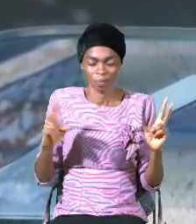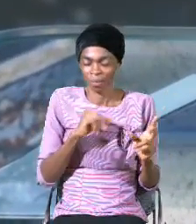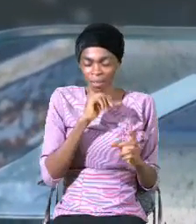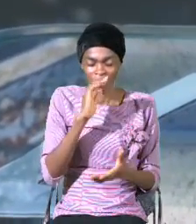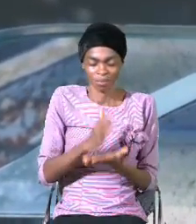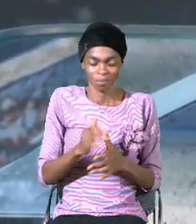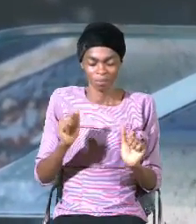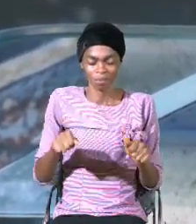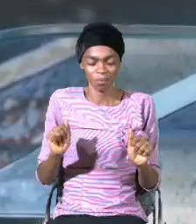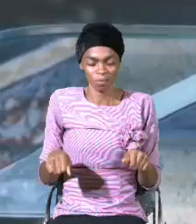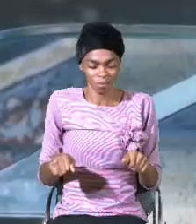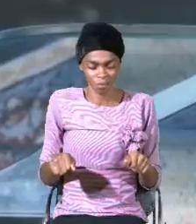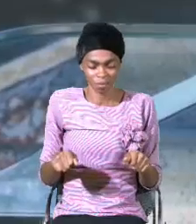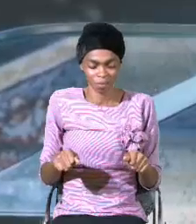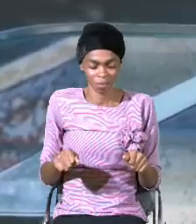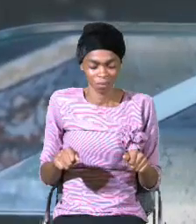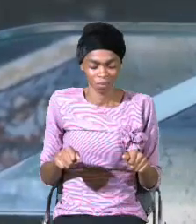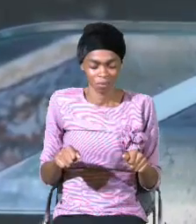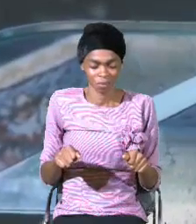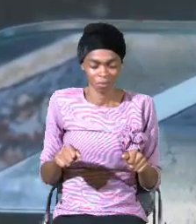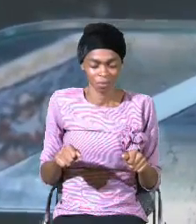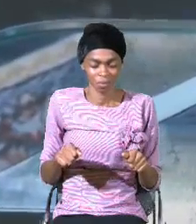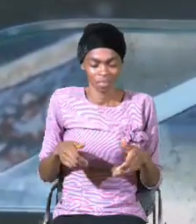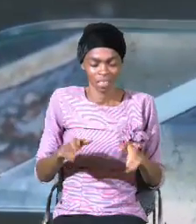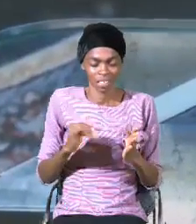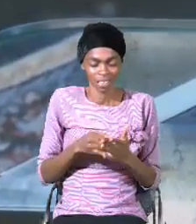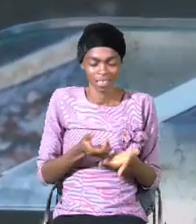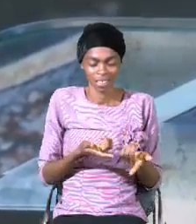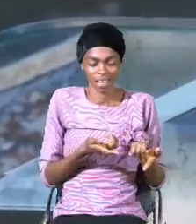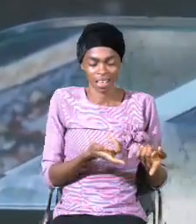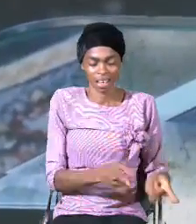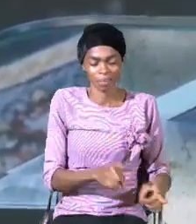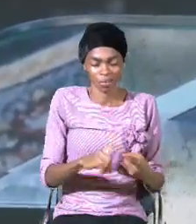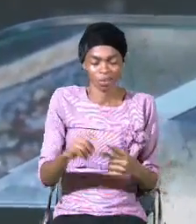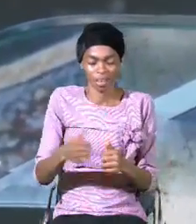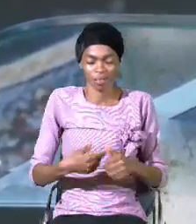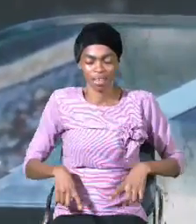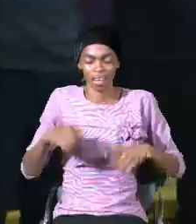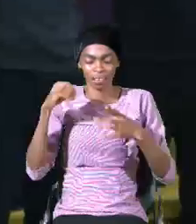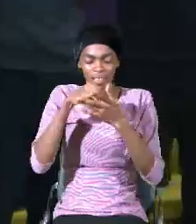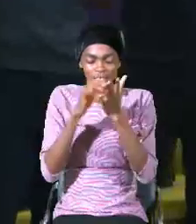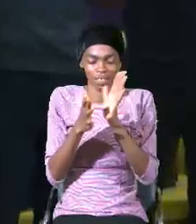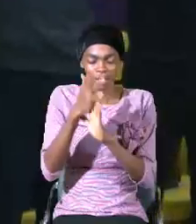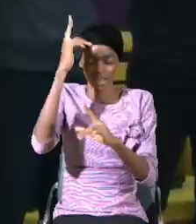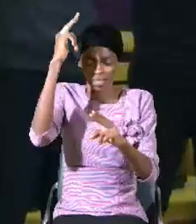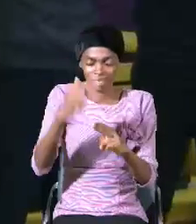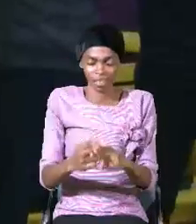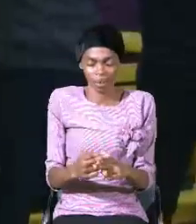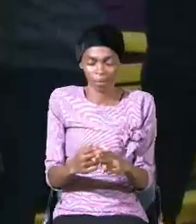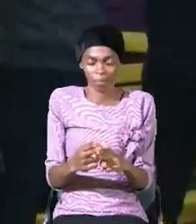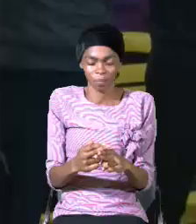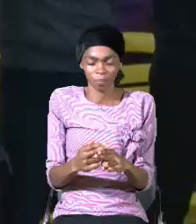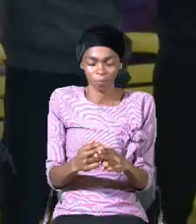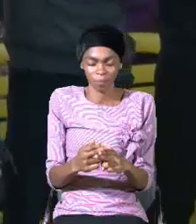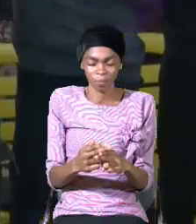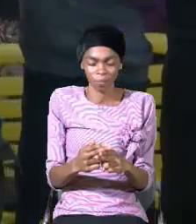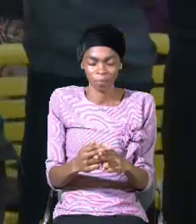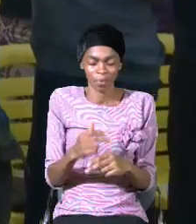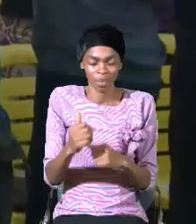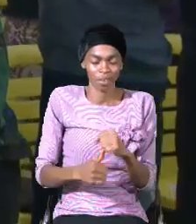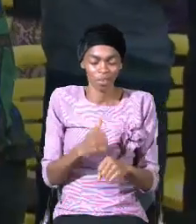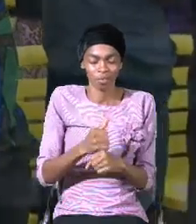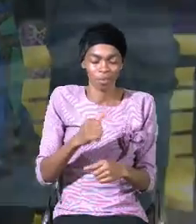Unstoppable. Let it happen to every life in Jesus' name. Confirm it,